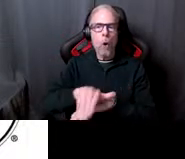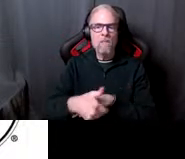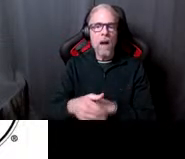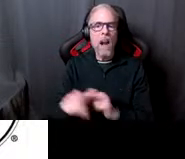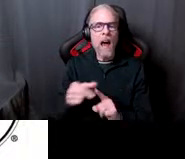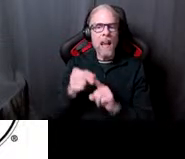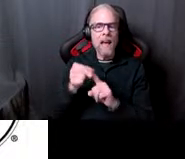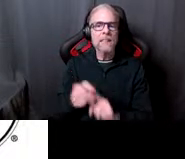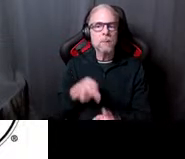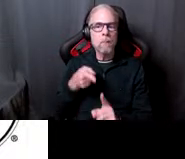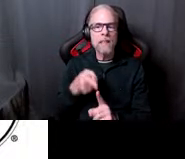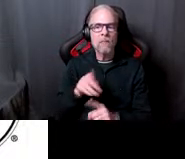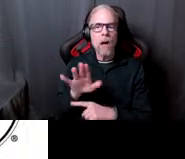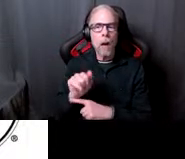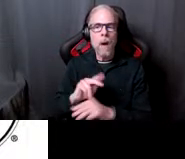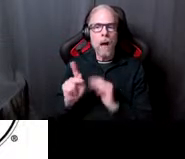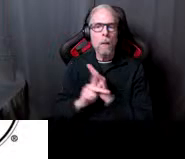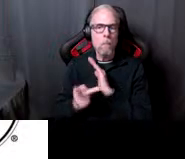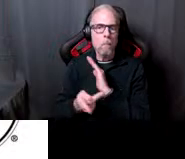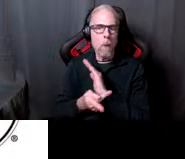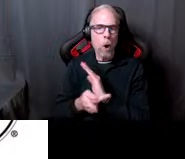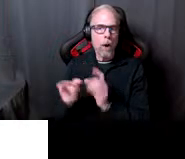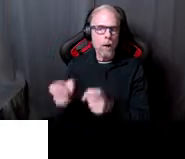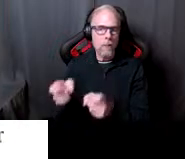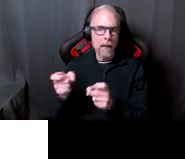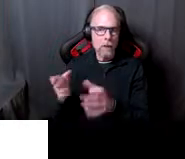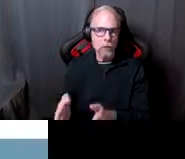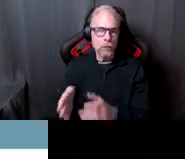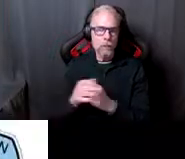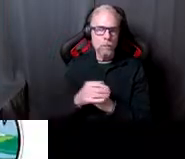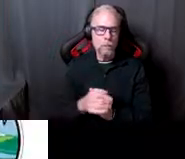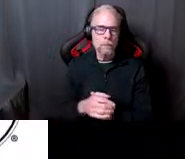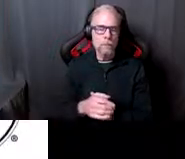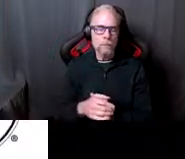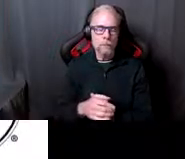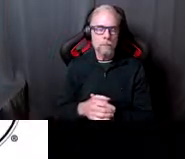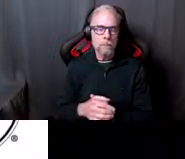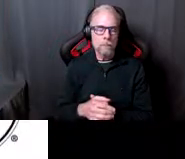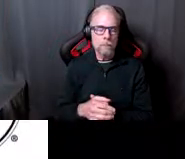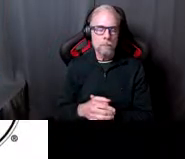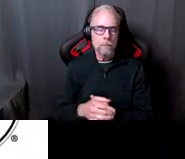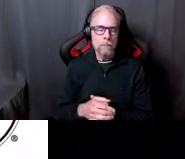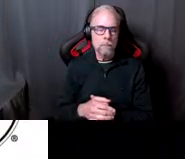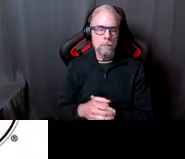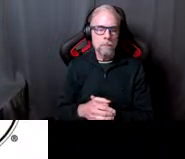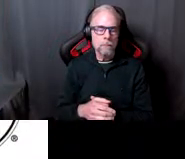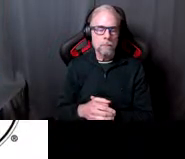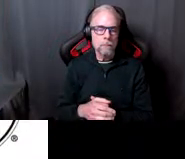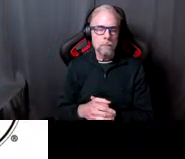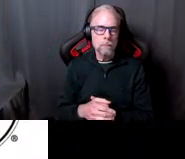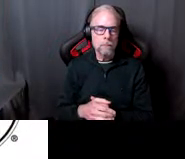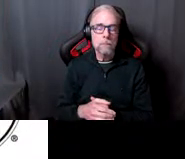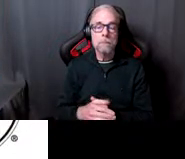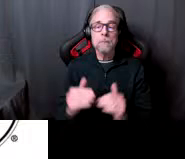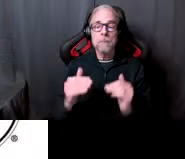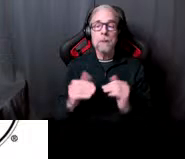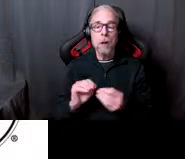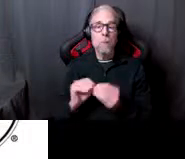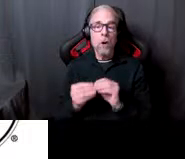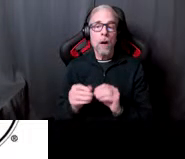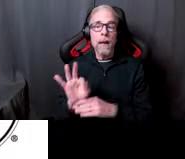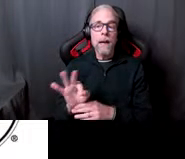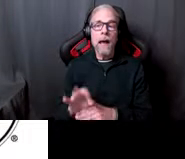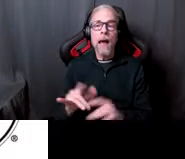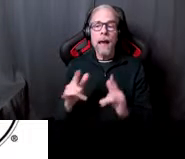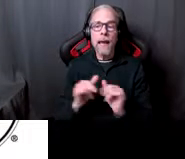otherwise specified by a park manager. in number 9,